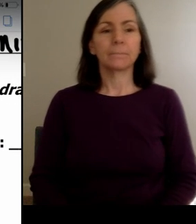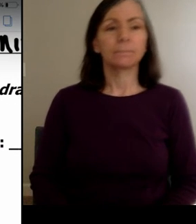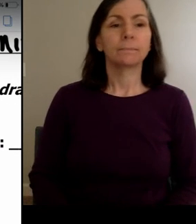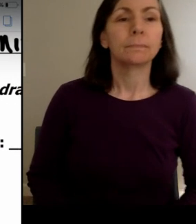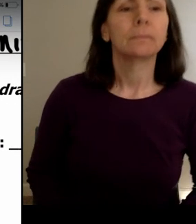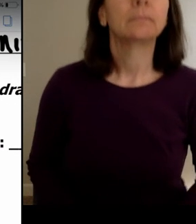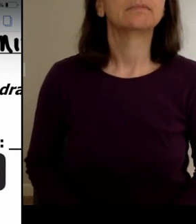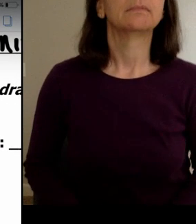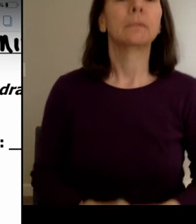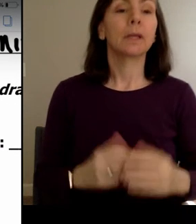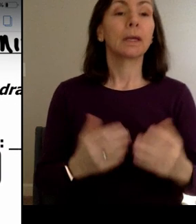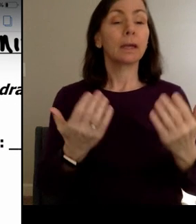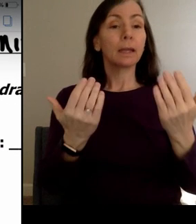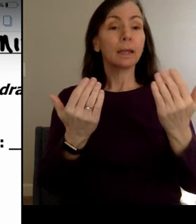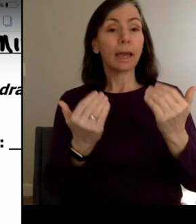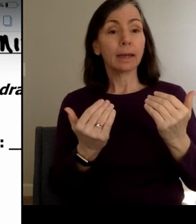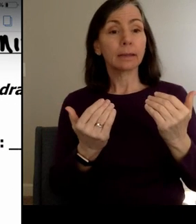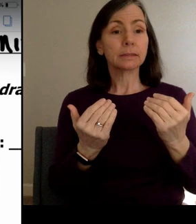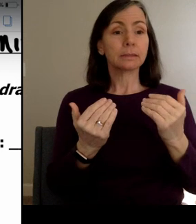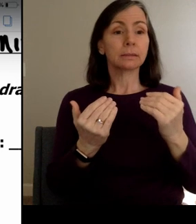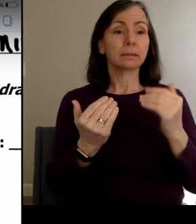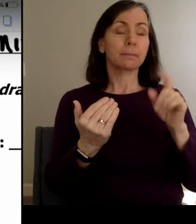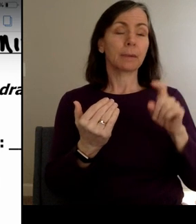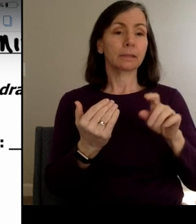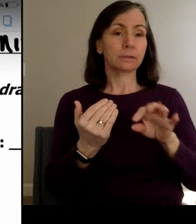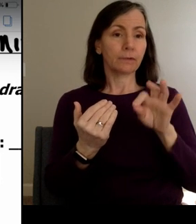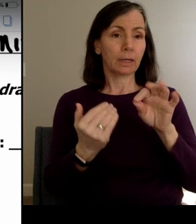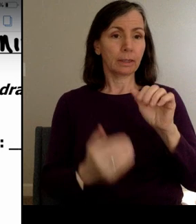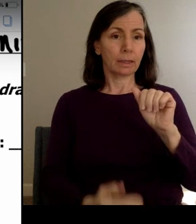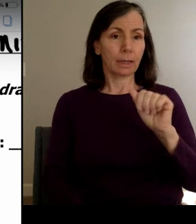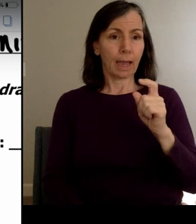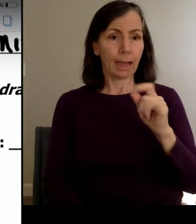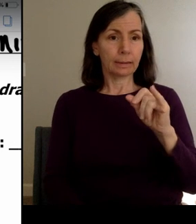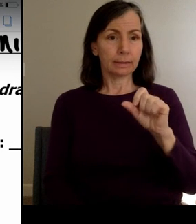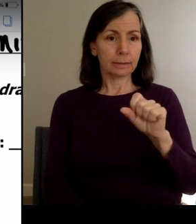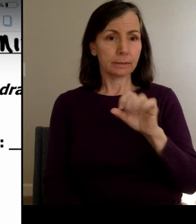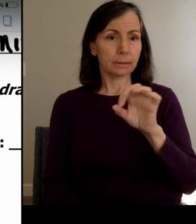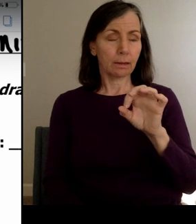Next, we need to find our axis of symmetry.